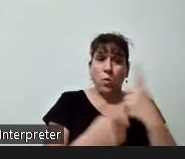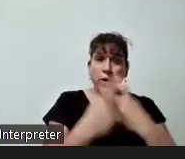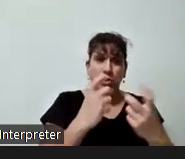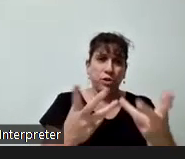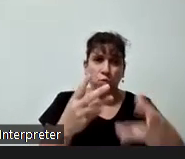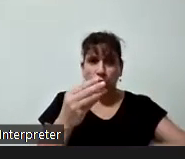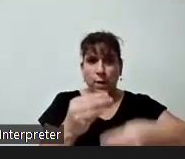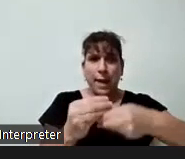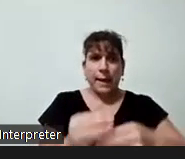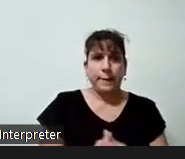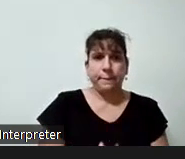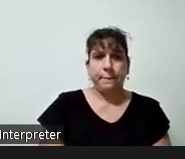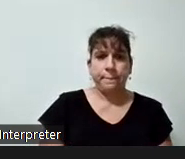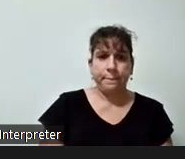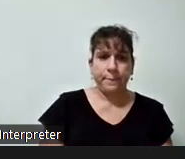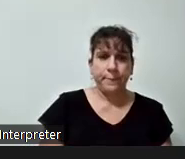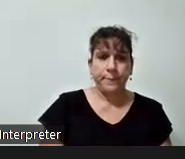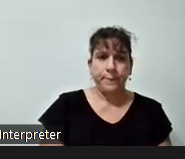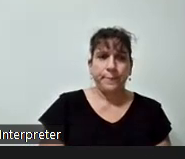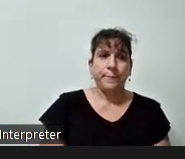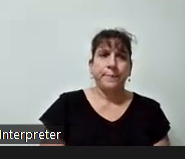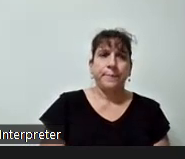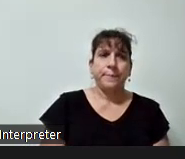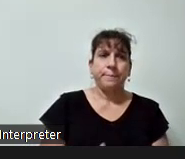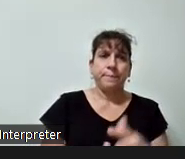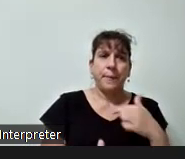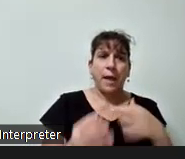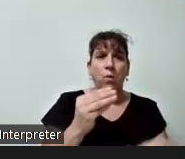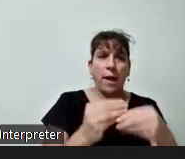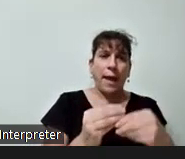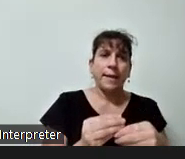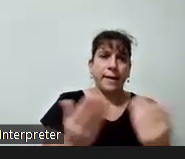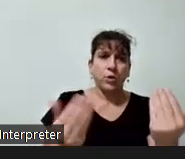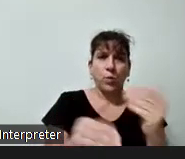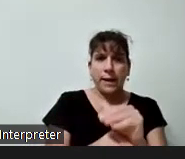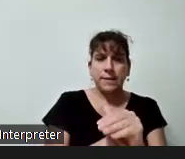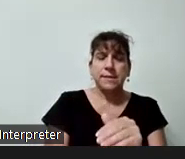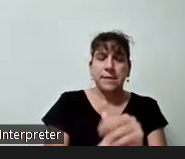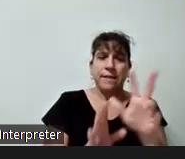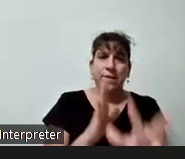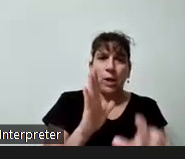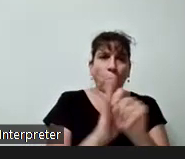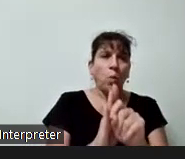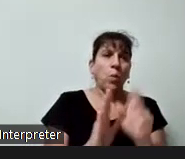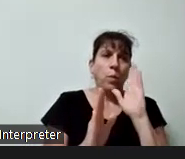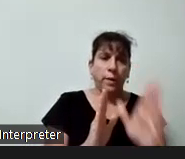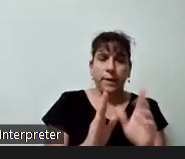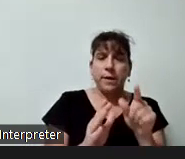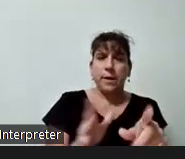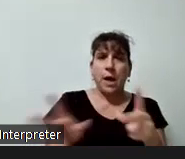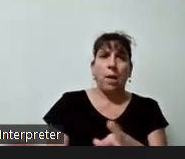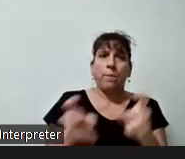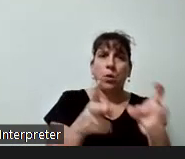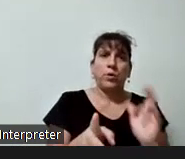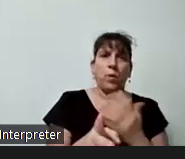add. Once again, I'll just add that, tonight's video will be uploaded to